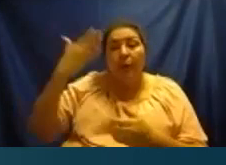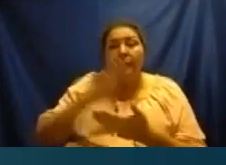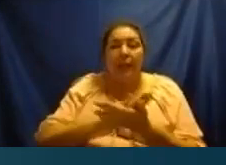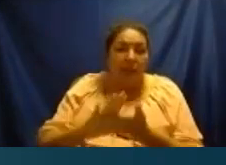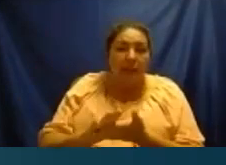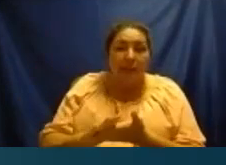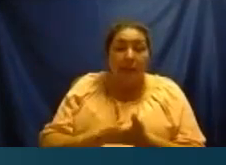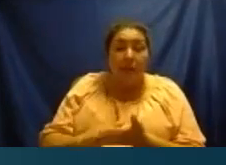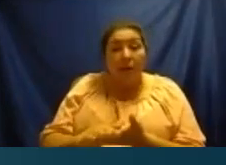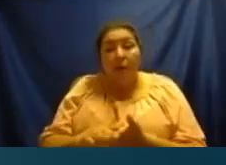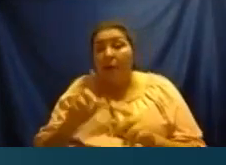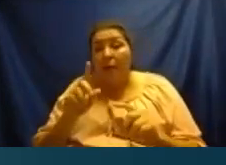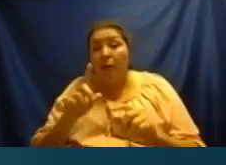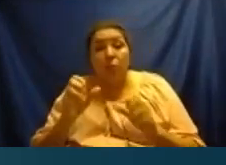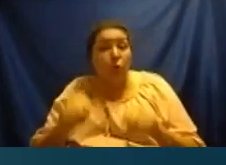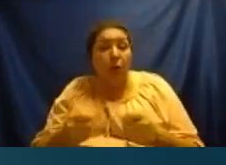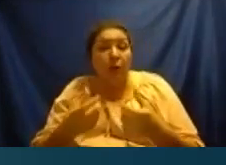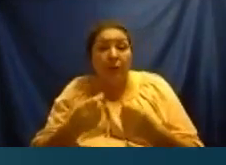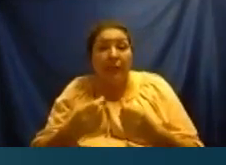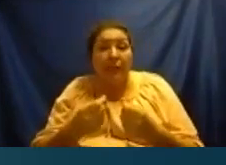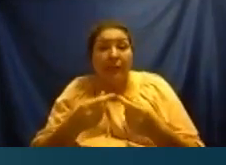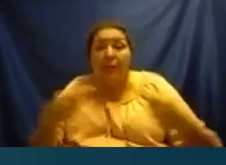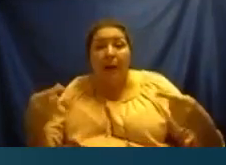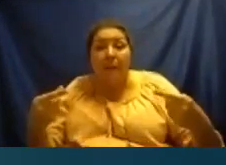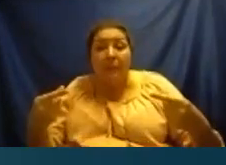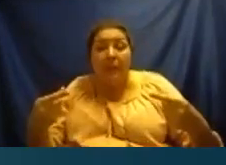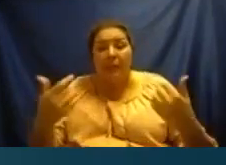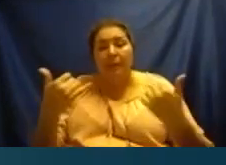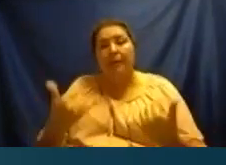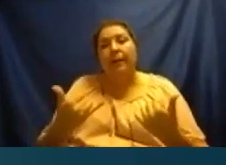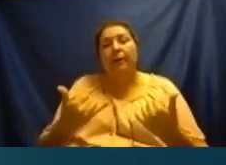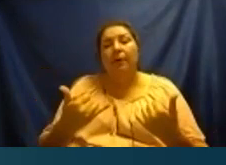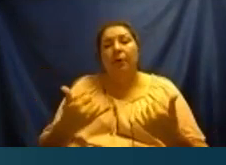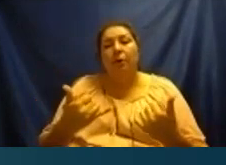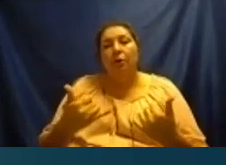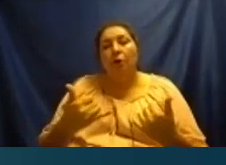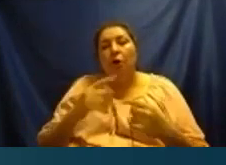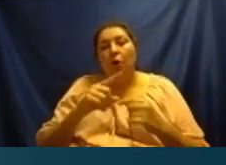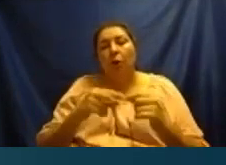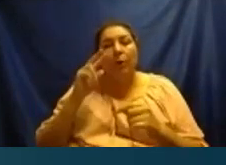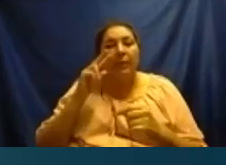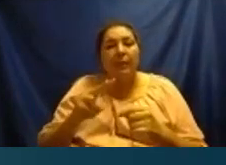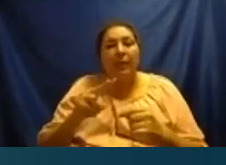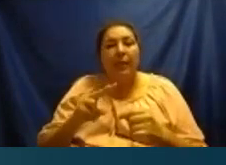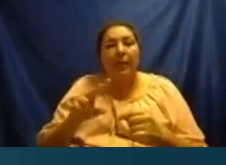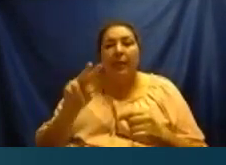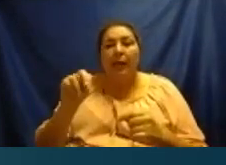Now, in verse 9, we see that Naomi asked that they may be blessed in a second